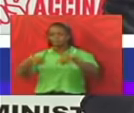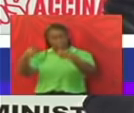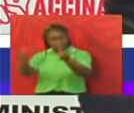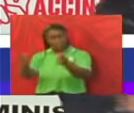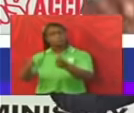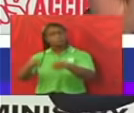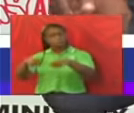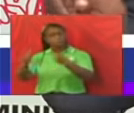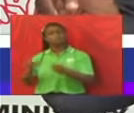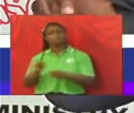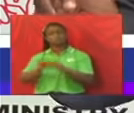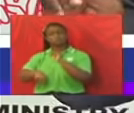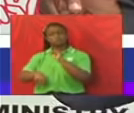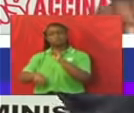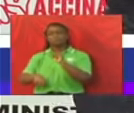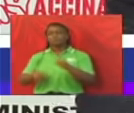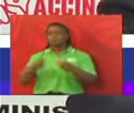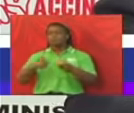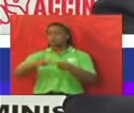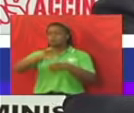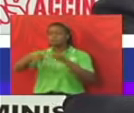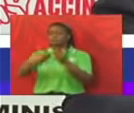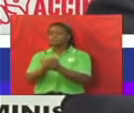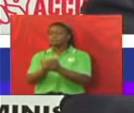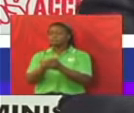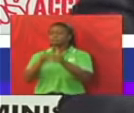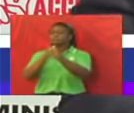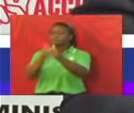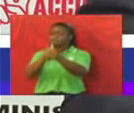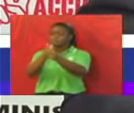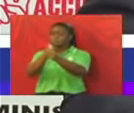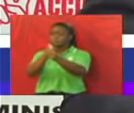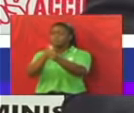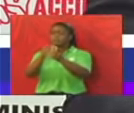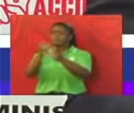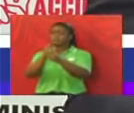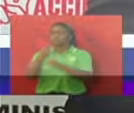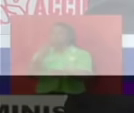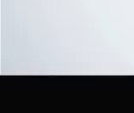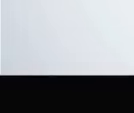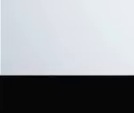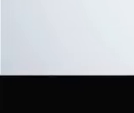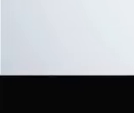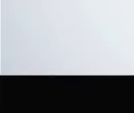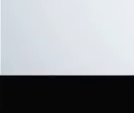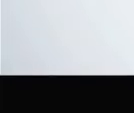part. Let's vaccinate Trinidad and Tobago. Goodbye for now.